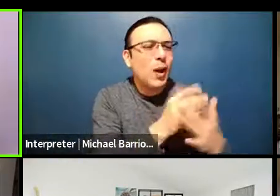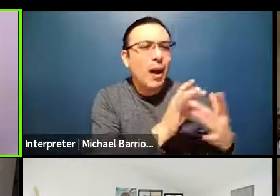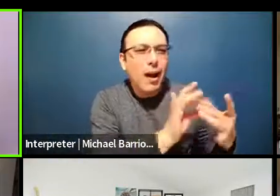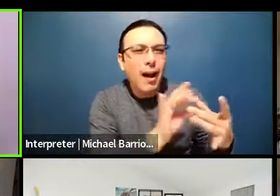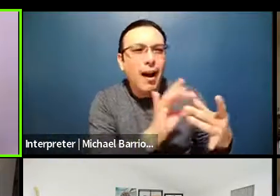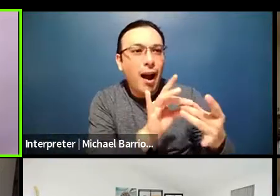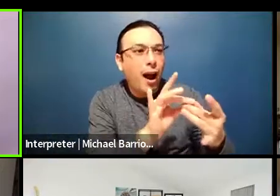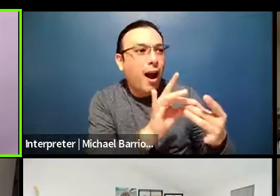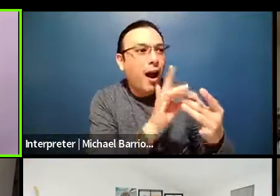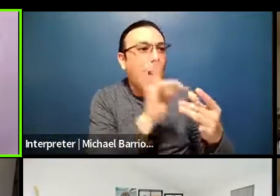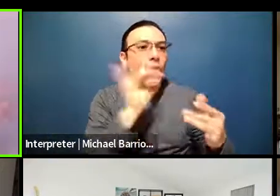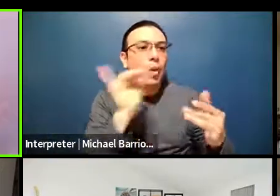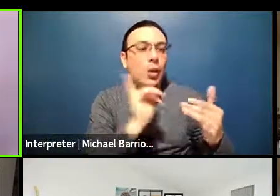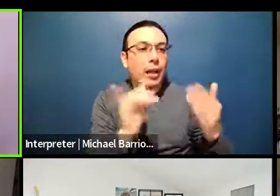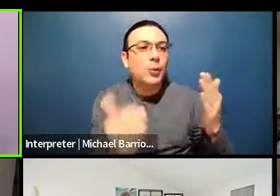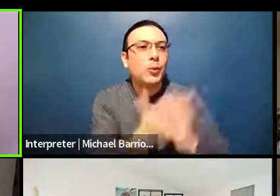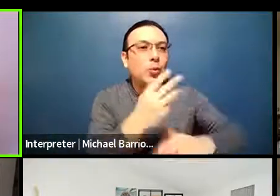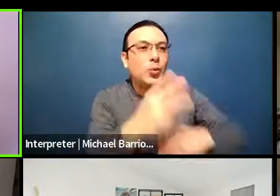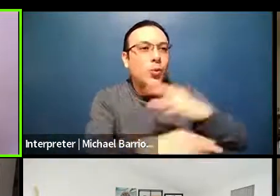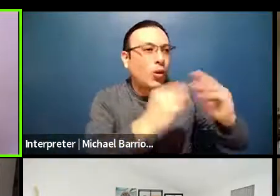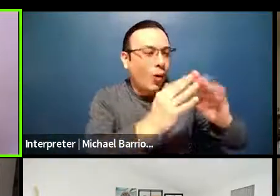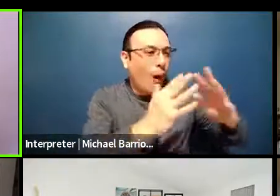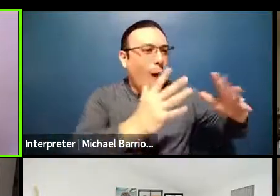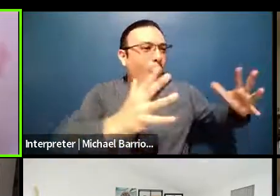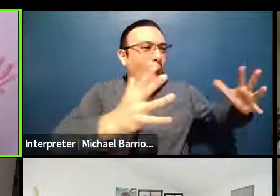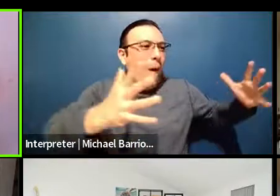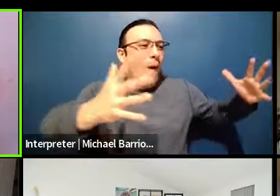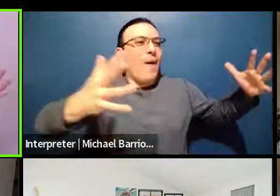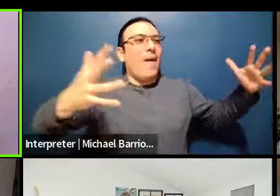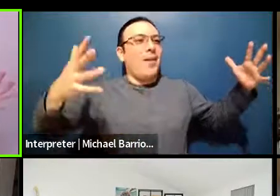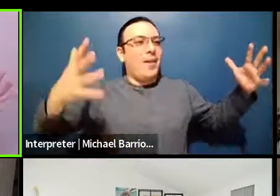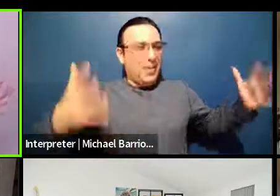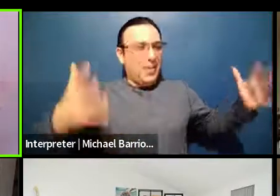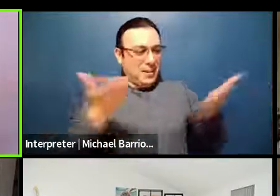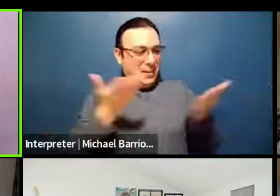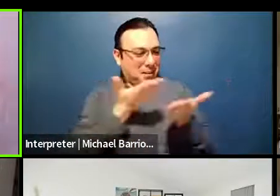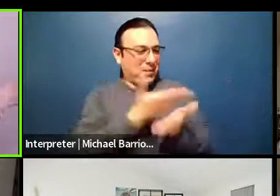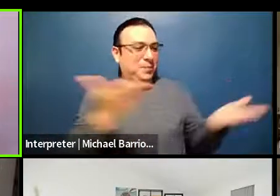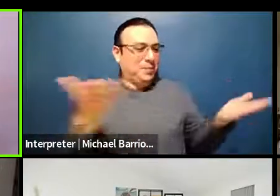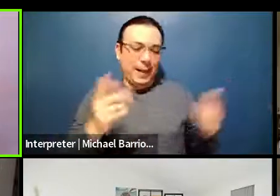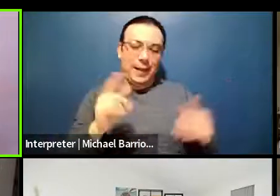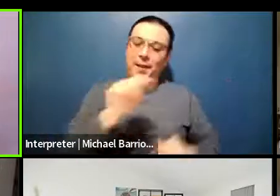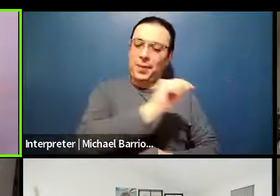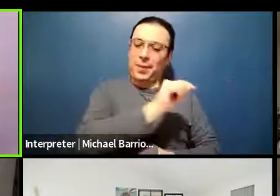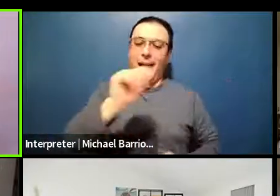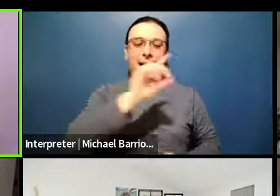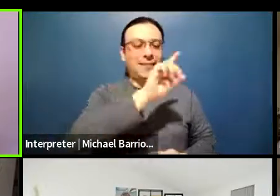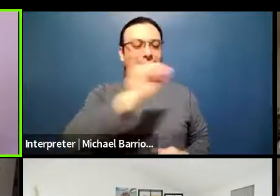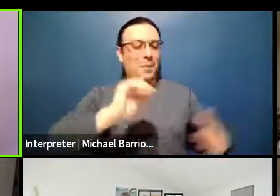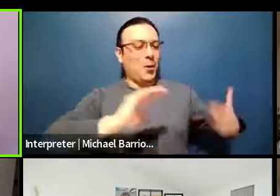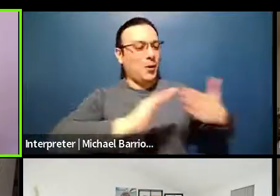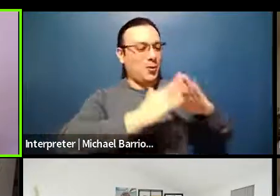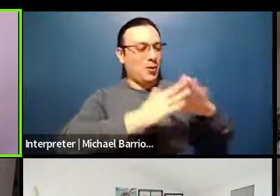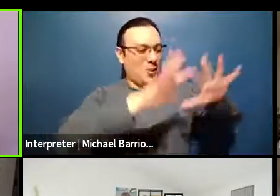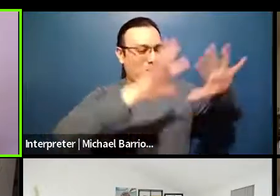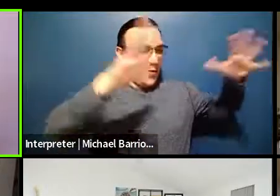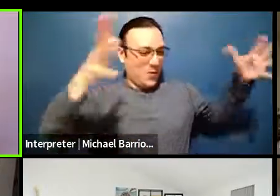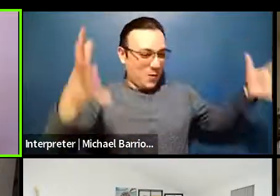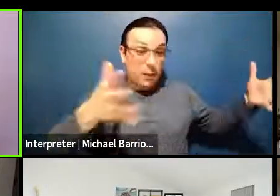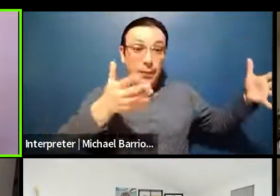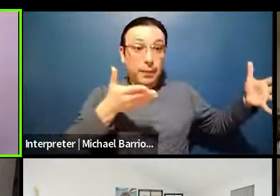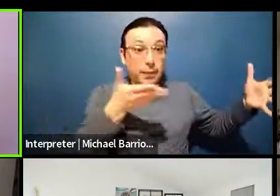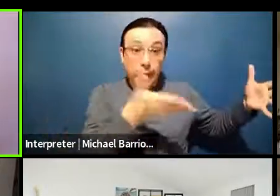subcultures of under the large umbrella of like the disabled community or the disability community. Yes, there's tons of